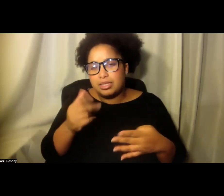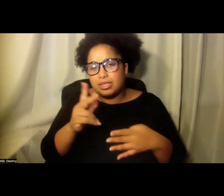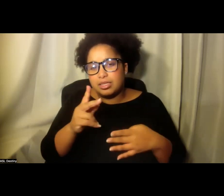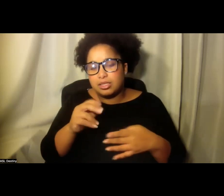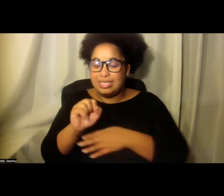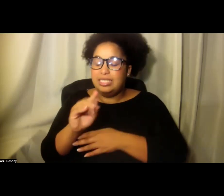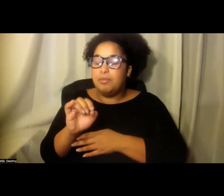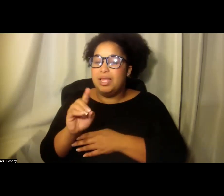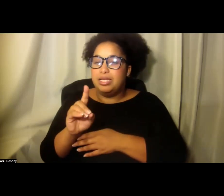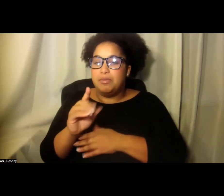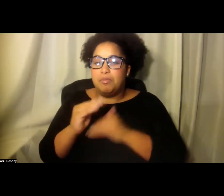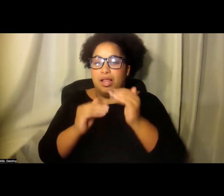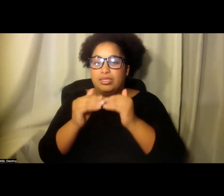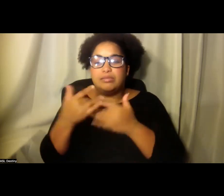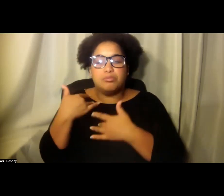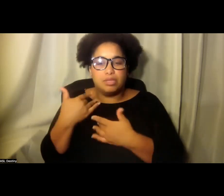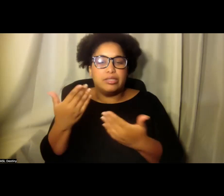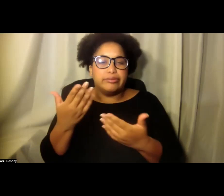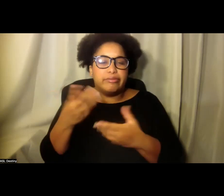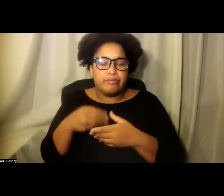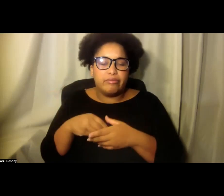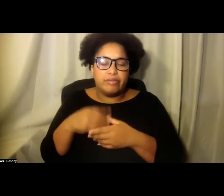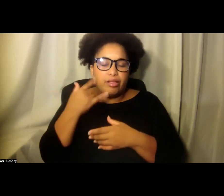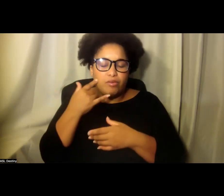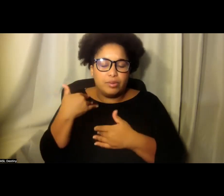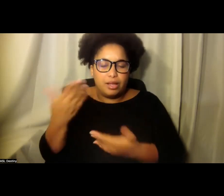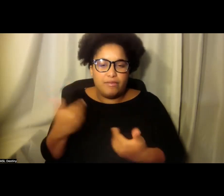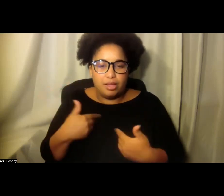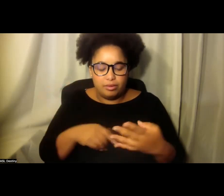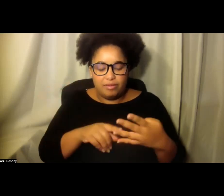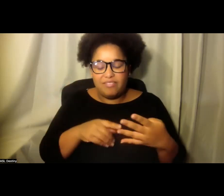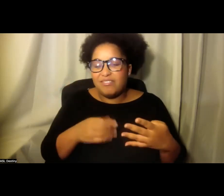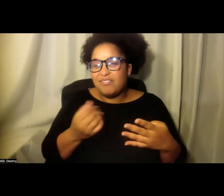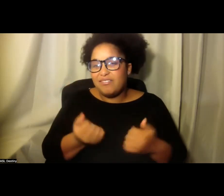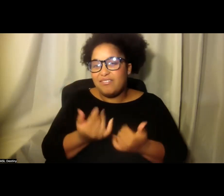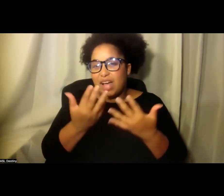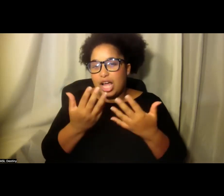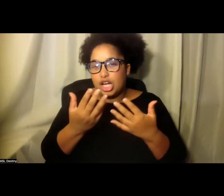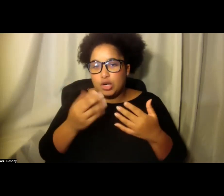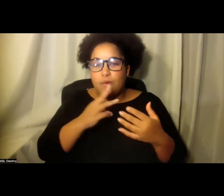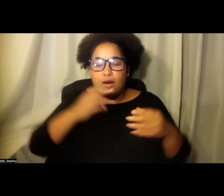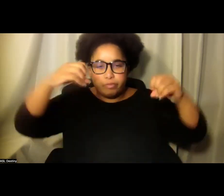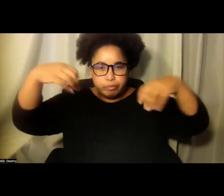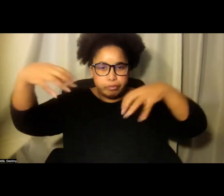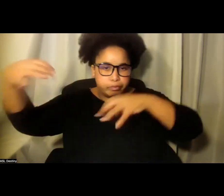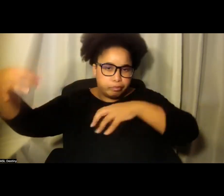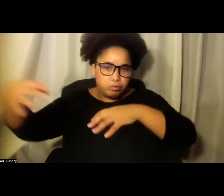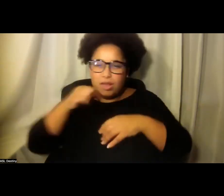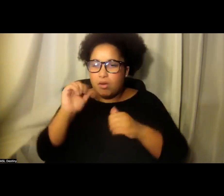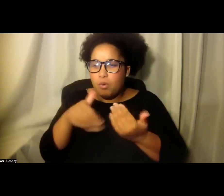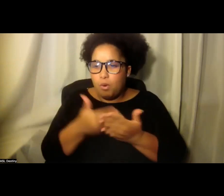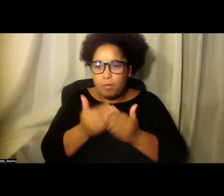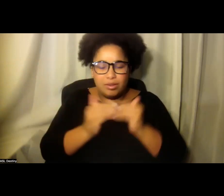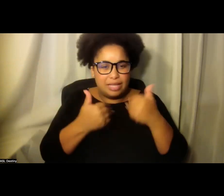particularly office spaces in California. 3 are fire sprinklers. Not all buildings have fire sprinklers, but